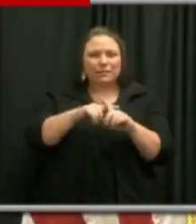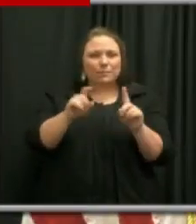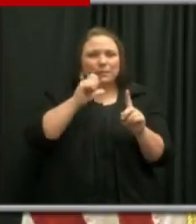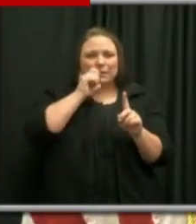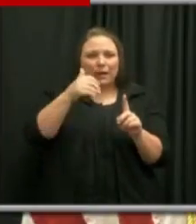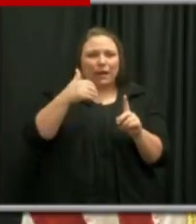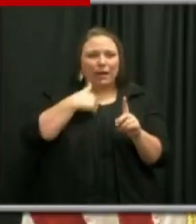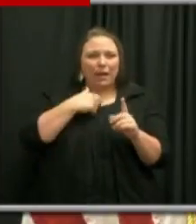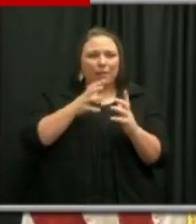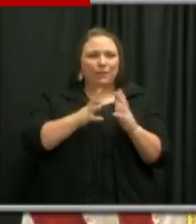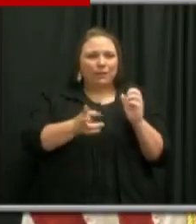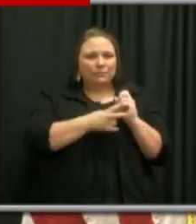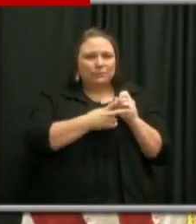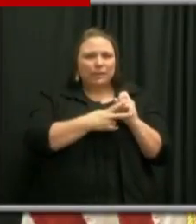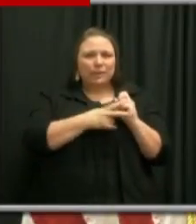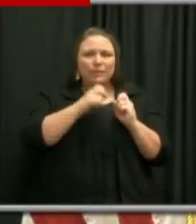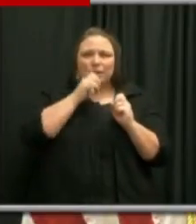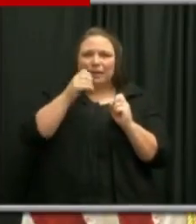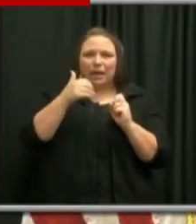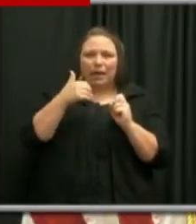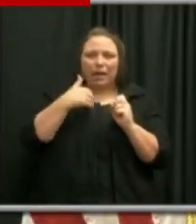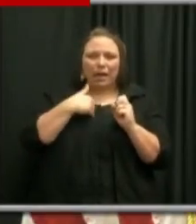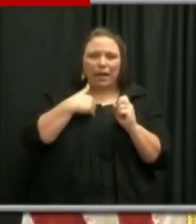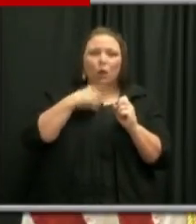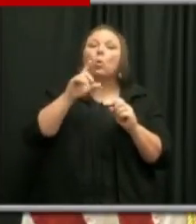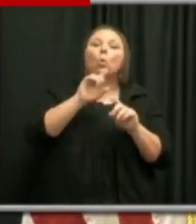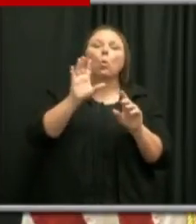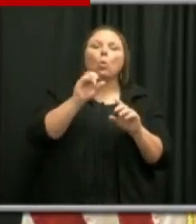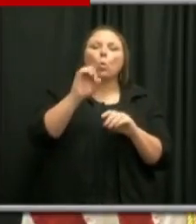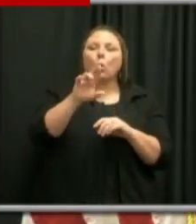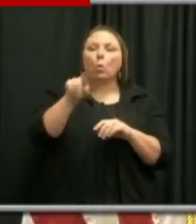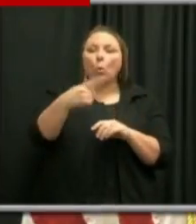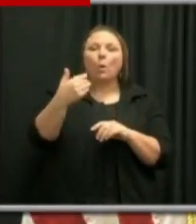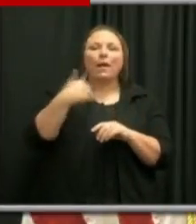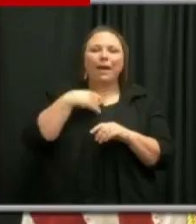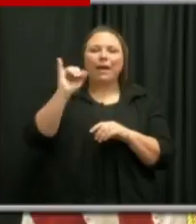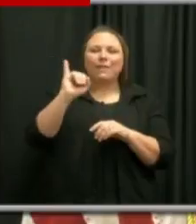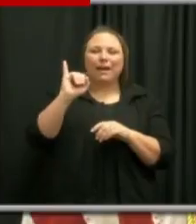Security or do not have I-10, or that only have I-10? Thank you.